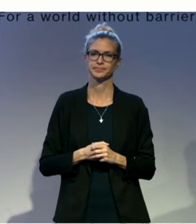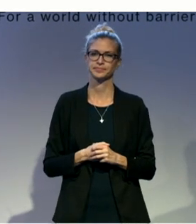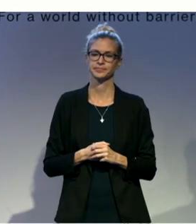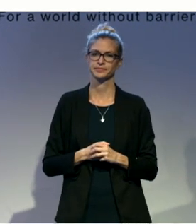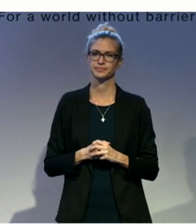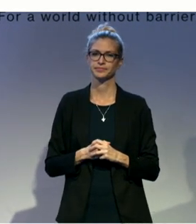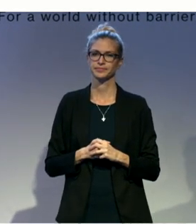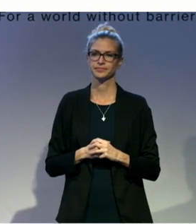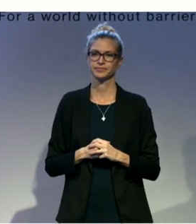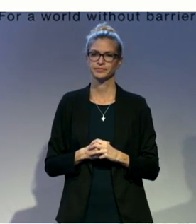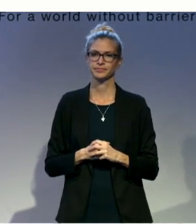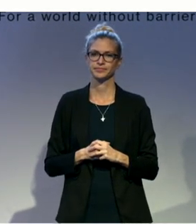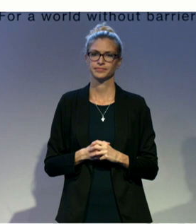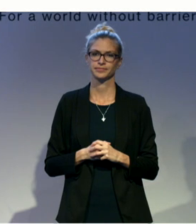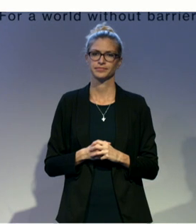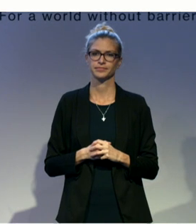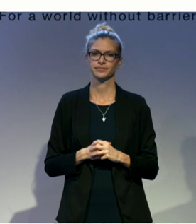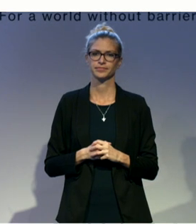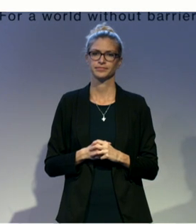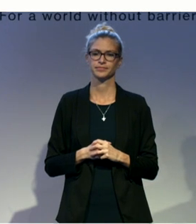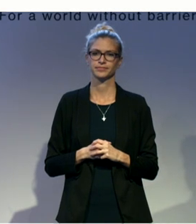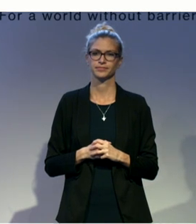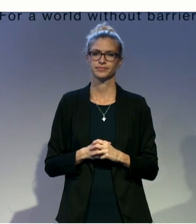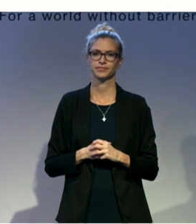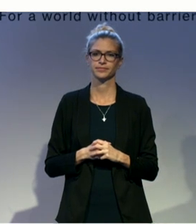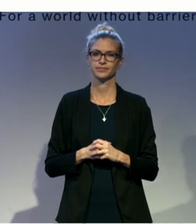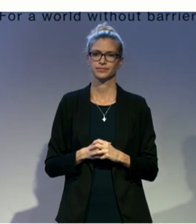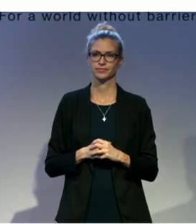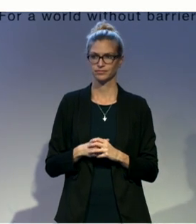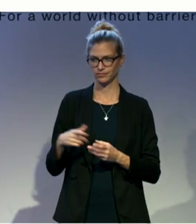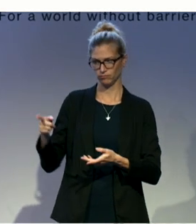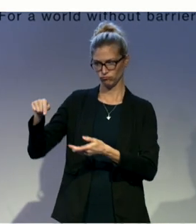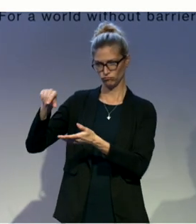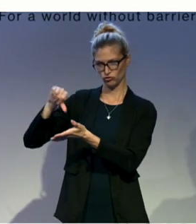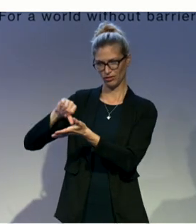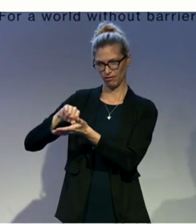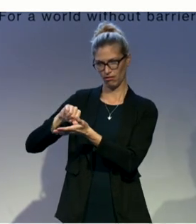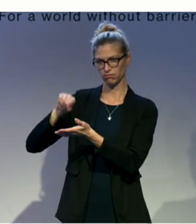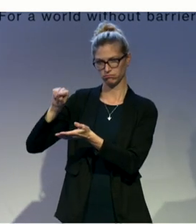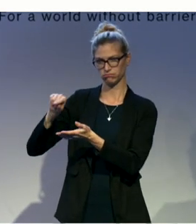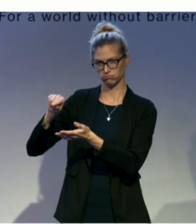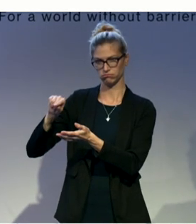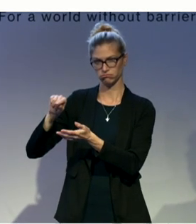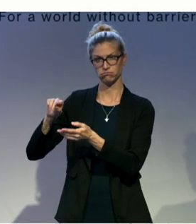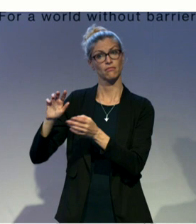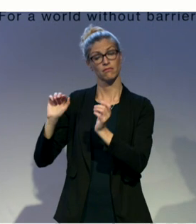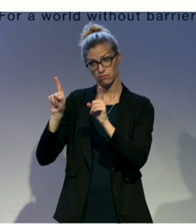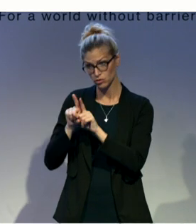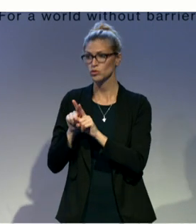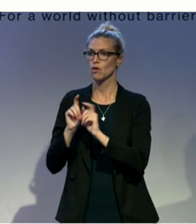the center organizes 24 hours, yes, and if cares, emergency, if somebody